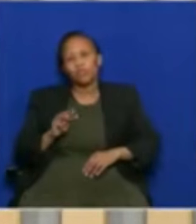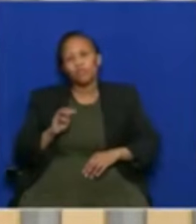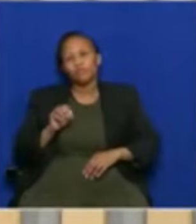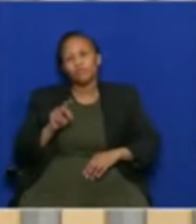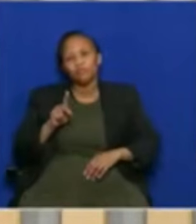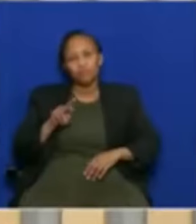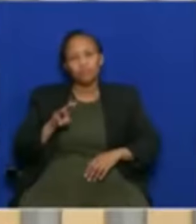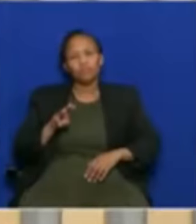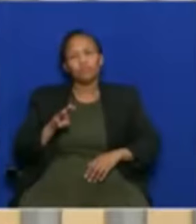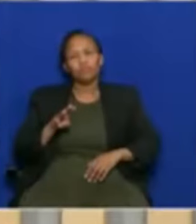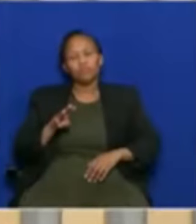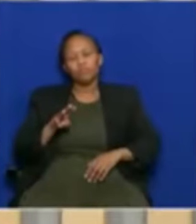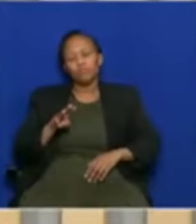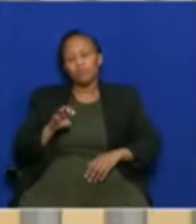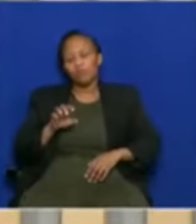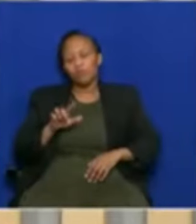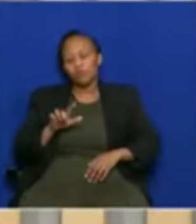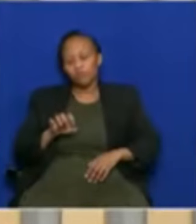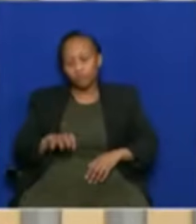In 8.9,